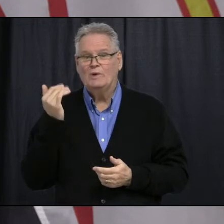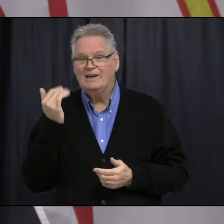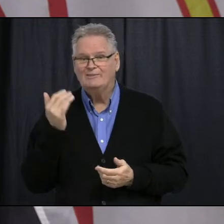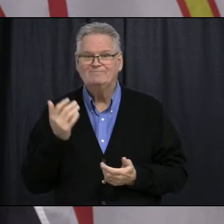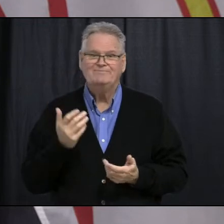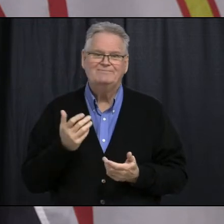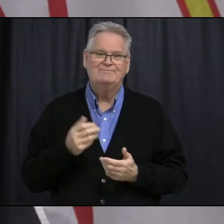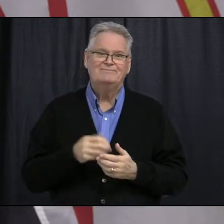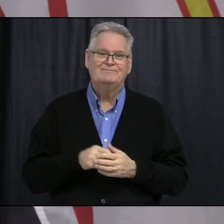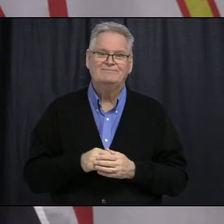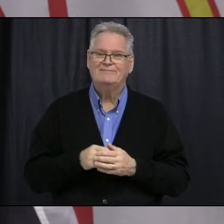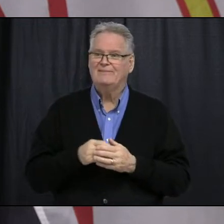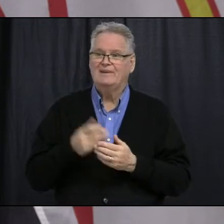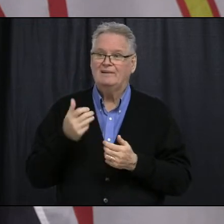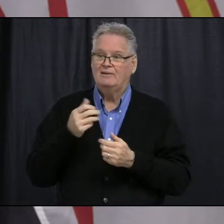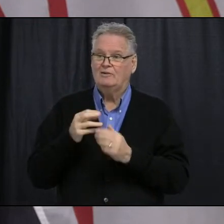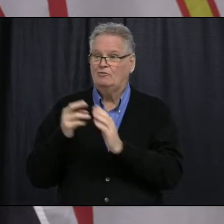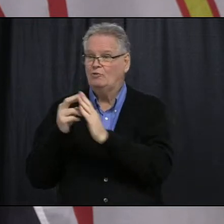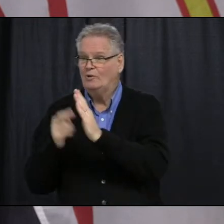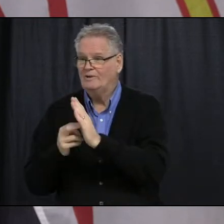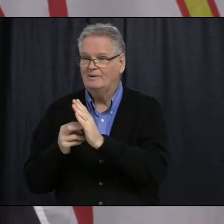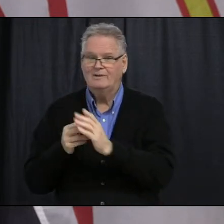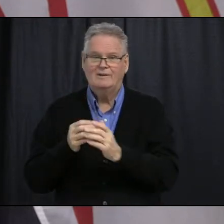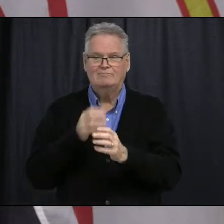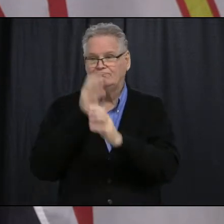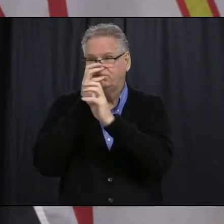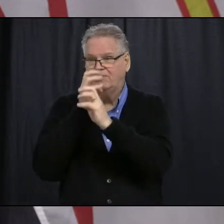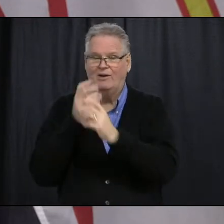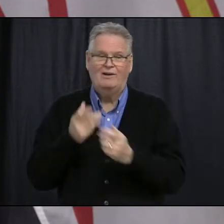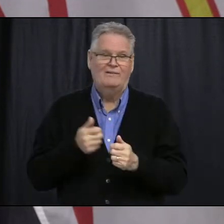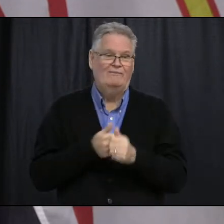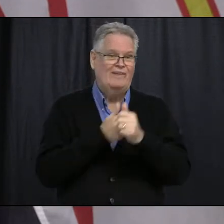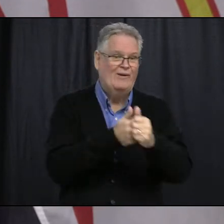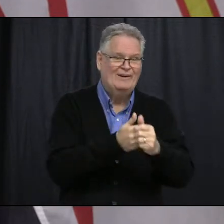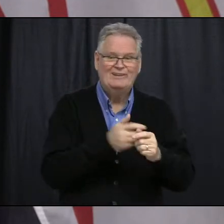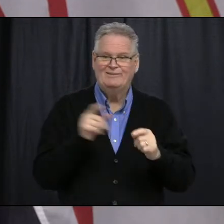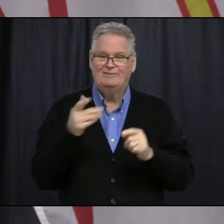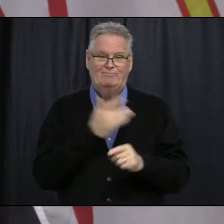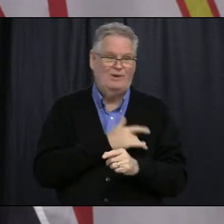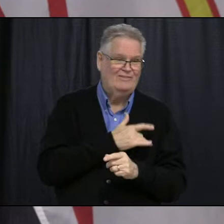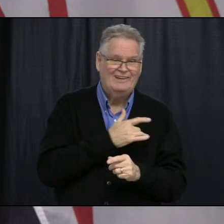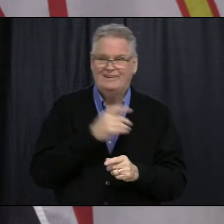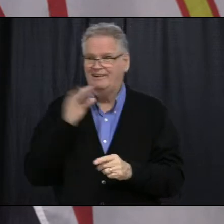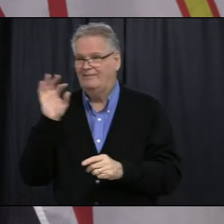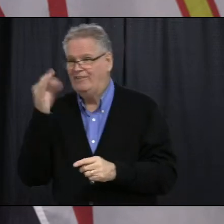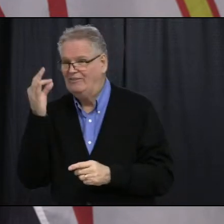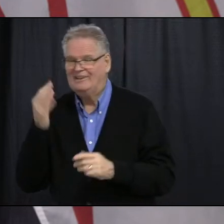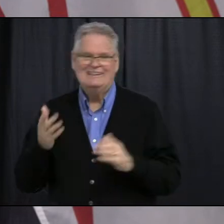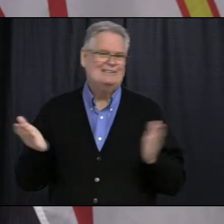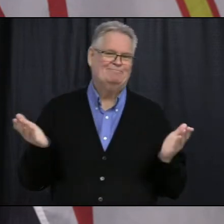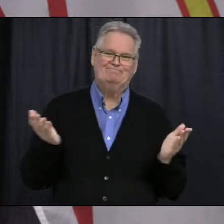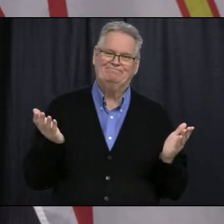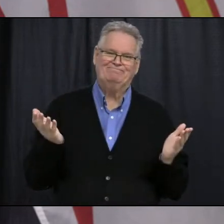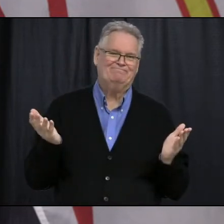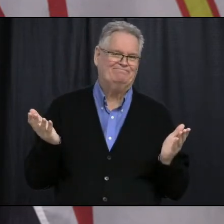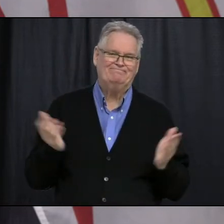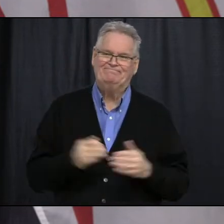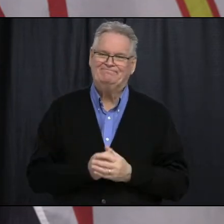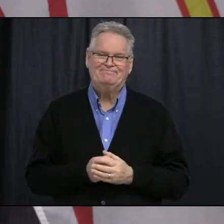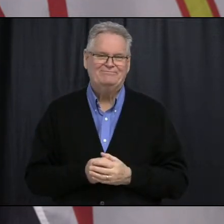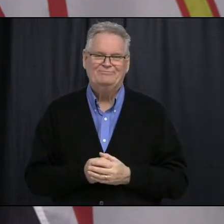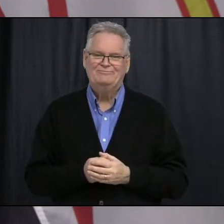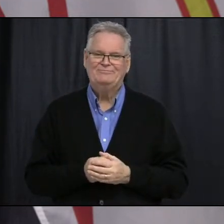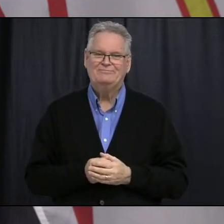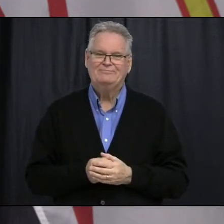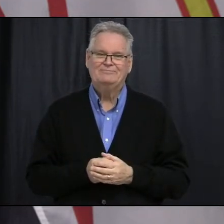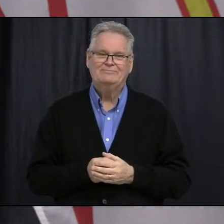there's a combination of things happening. Number one, we've got the public health measures that are in place that are bound to reduce the cases just